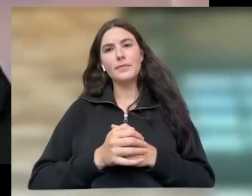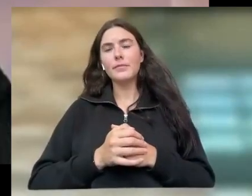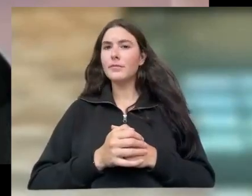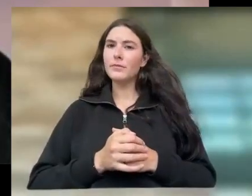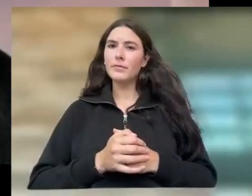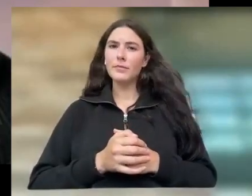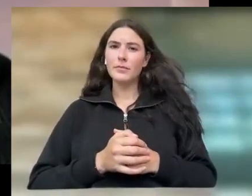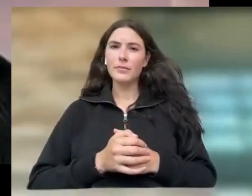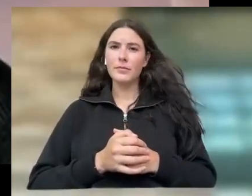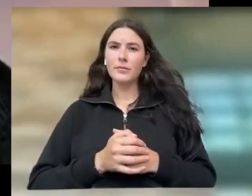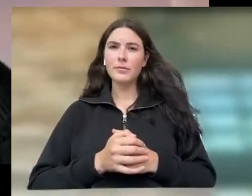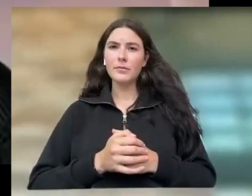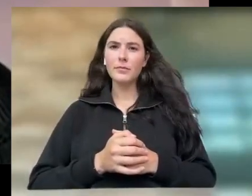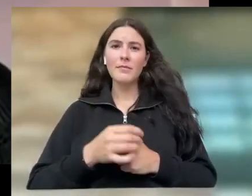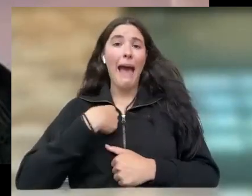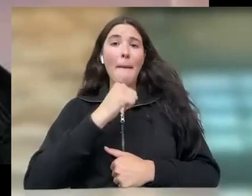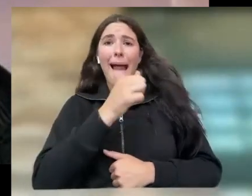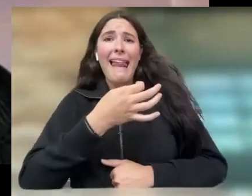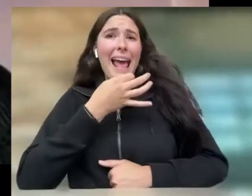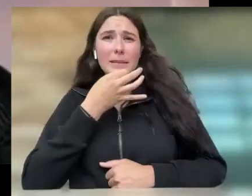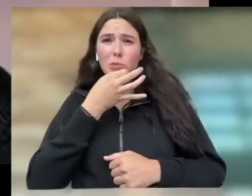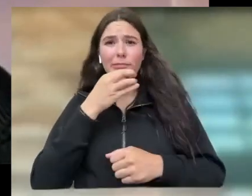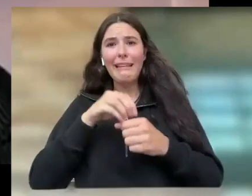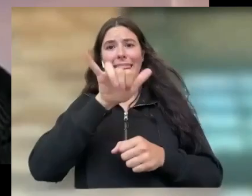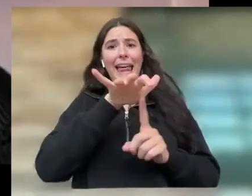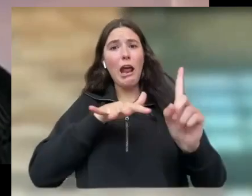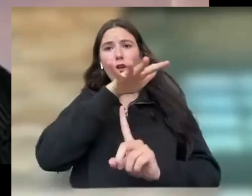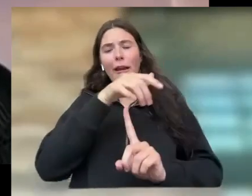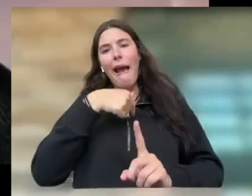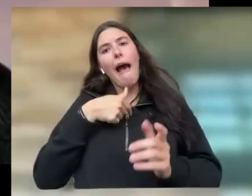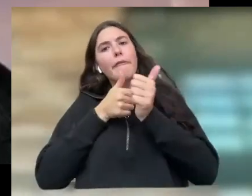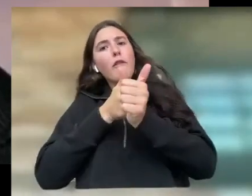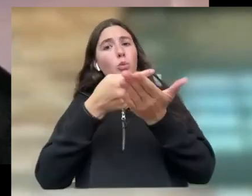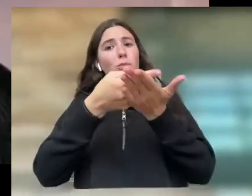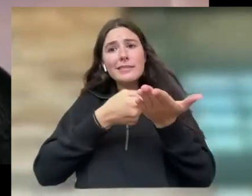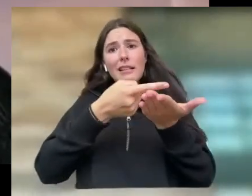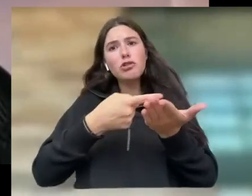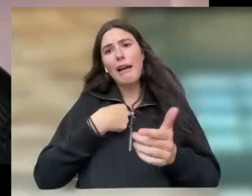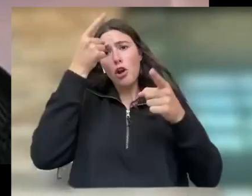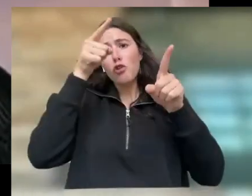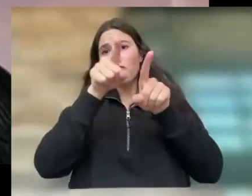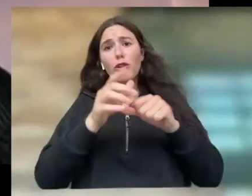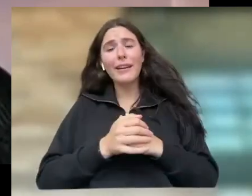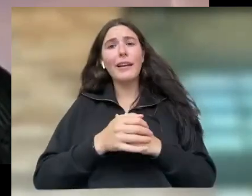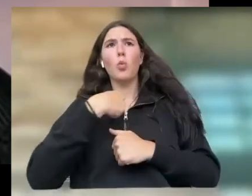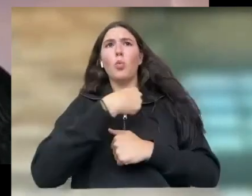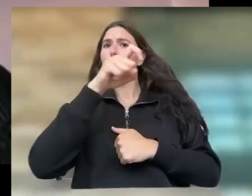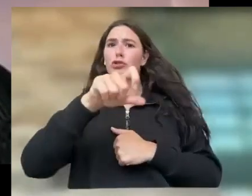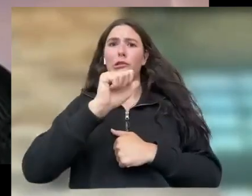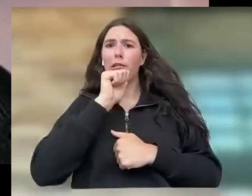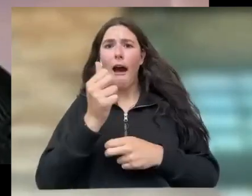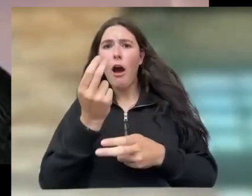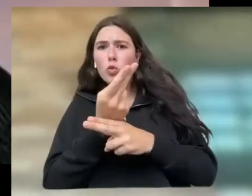I don't, I mean, I'm not an expert in those areas. Of course, I follow the discussions and I agree that we shouldn't be using it